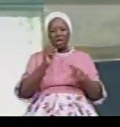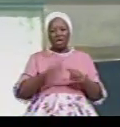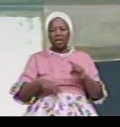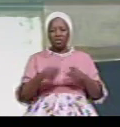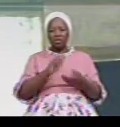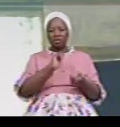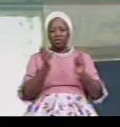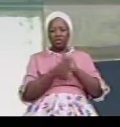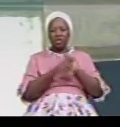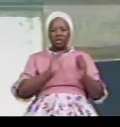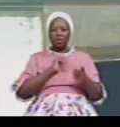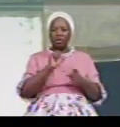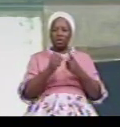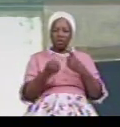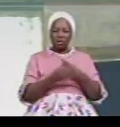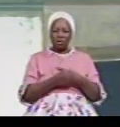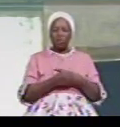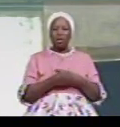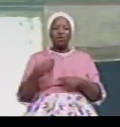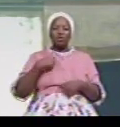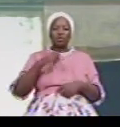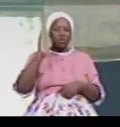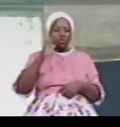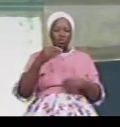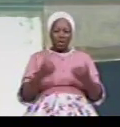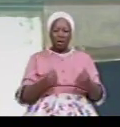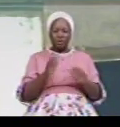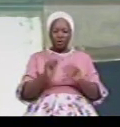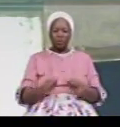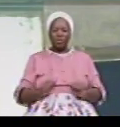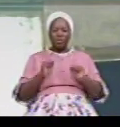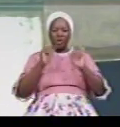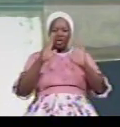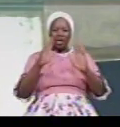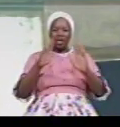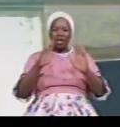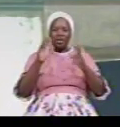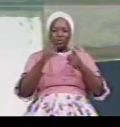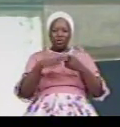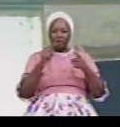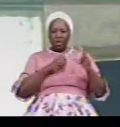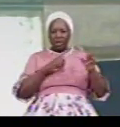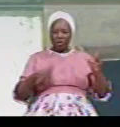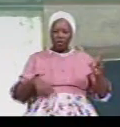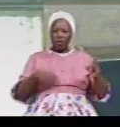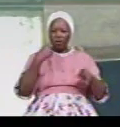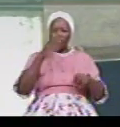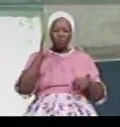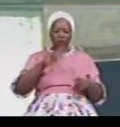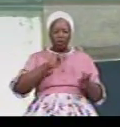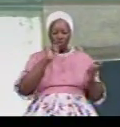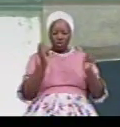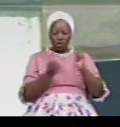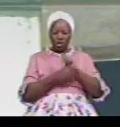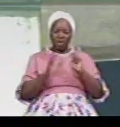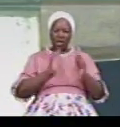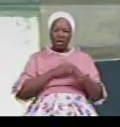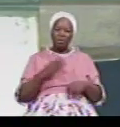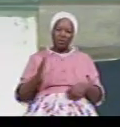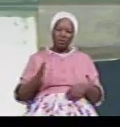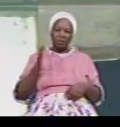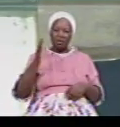and submit to the Lord, who will change our destiny to match